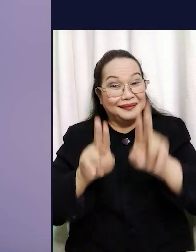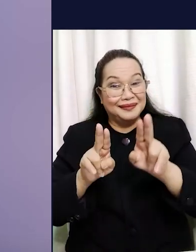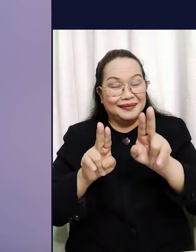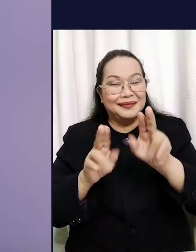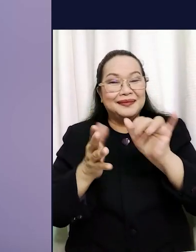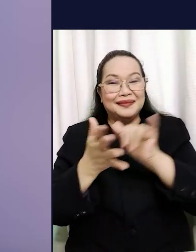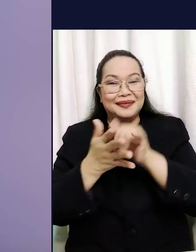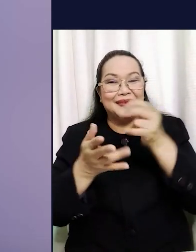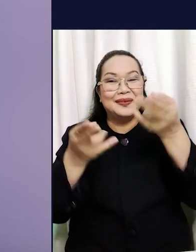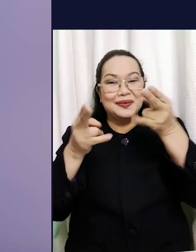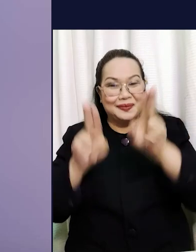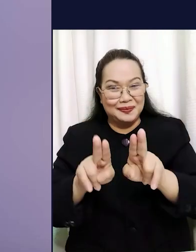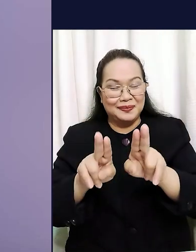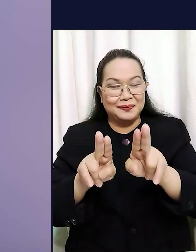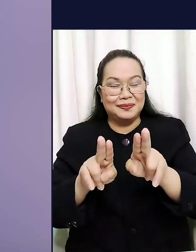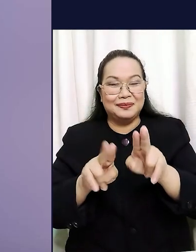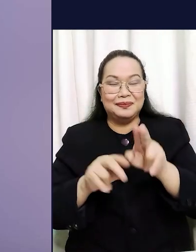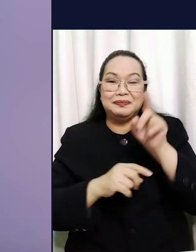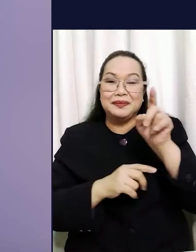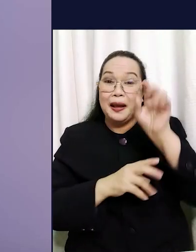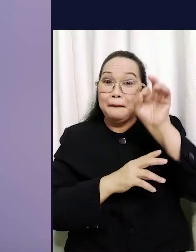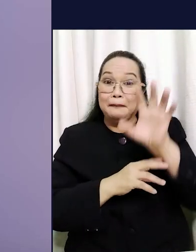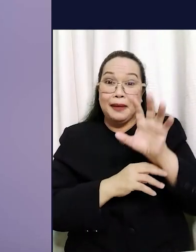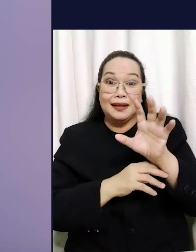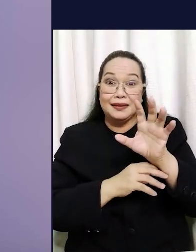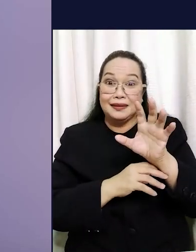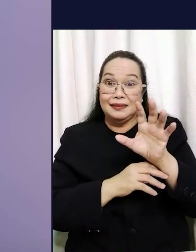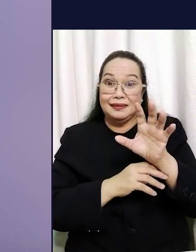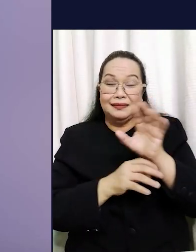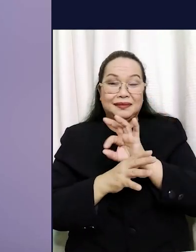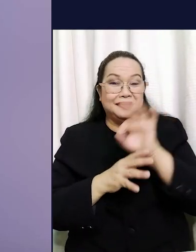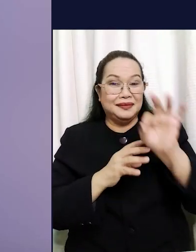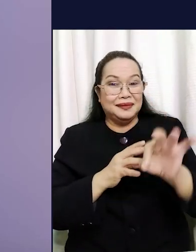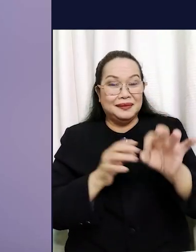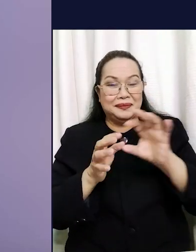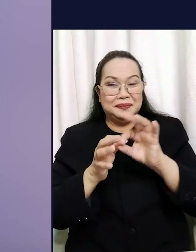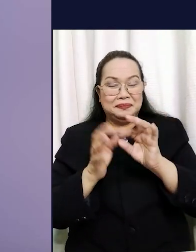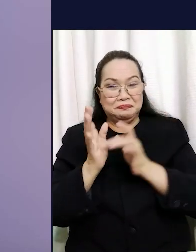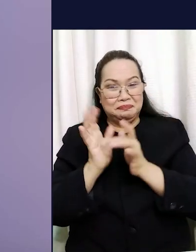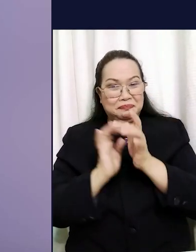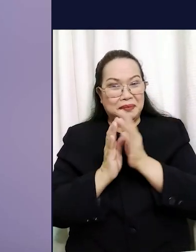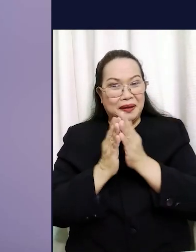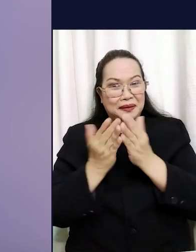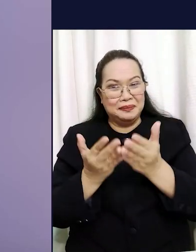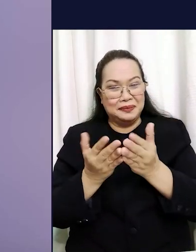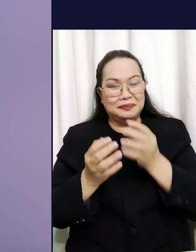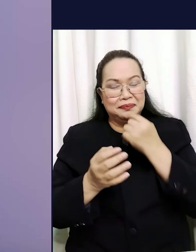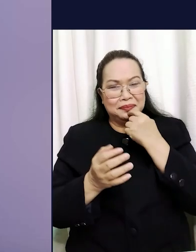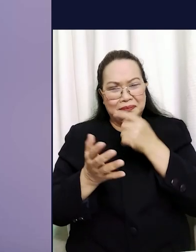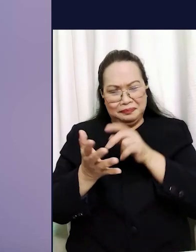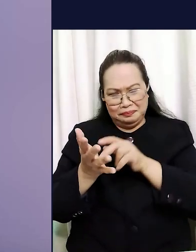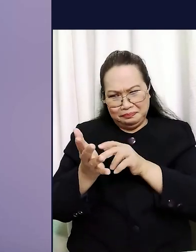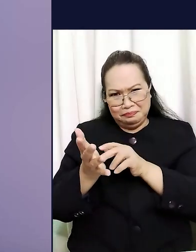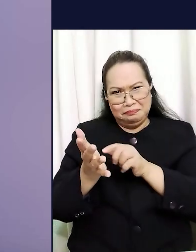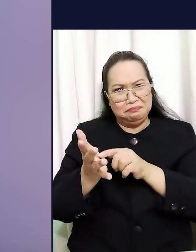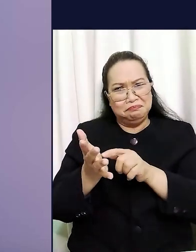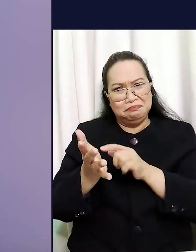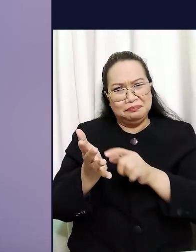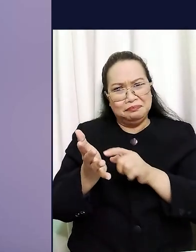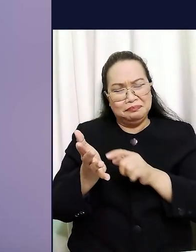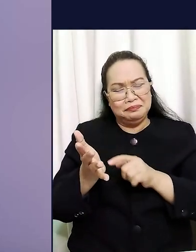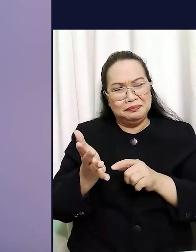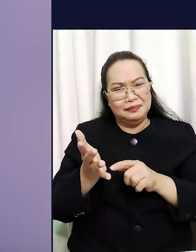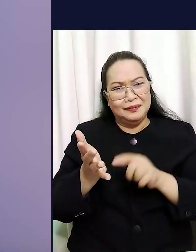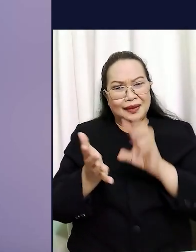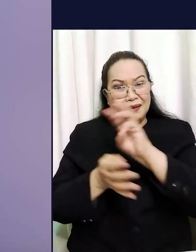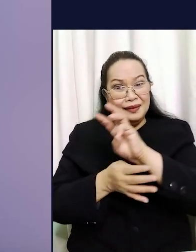When eternity has arrived, that is when the perfect comes. I don't believe that it is the completion of the